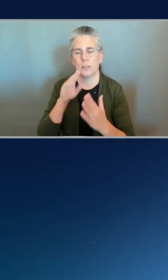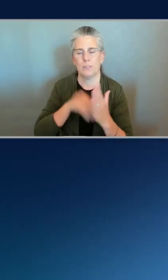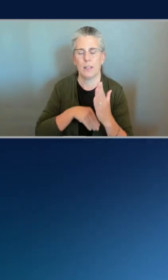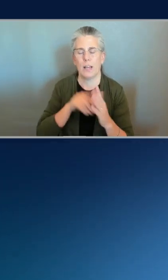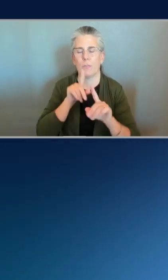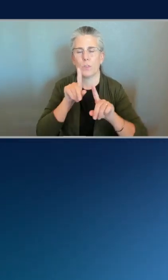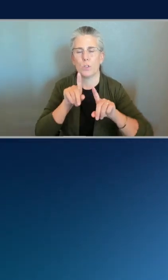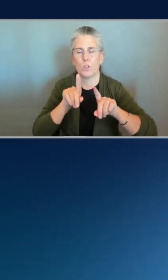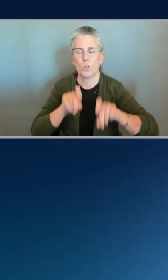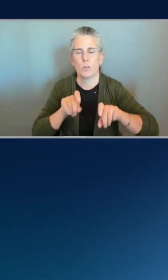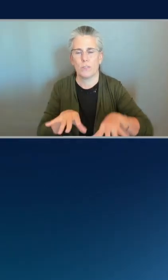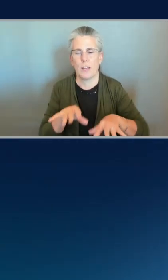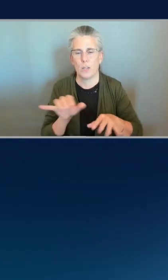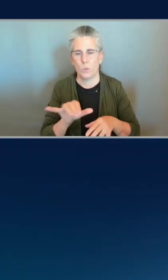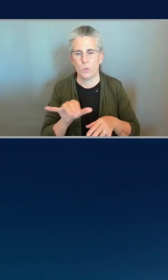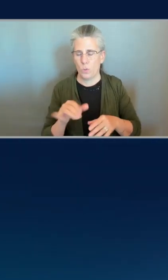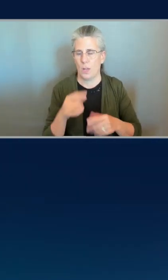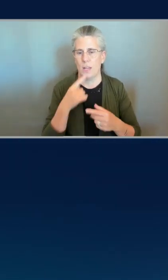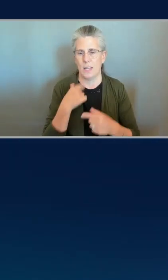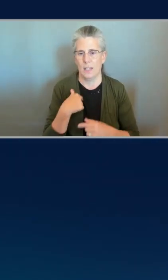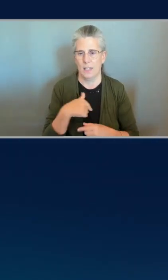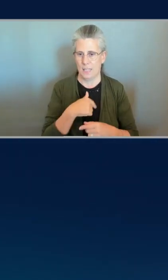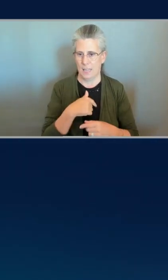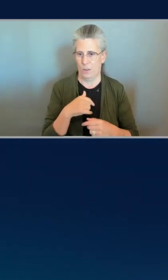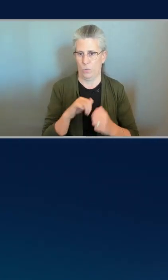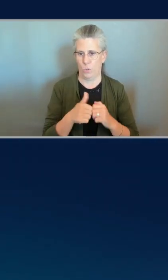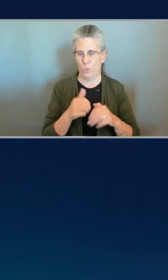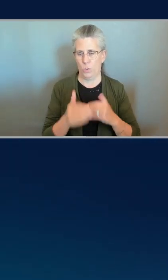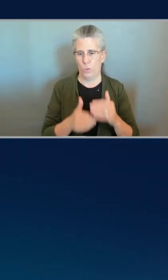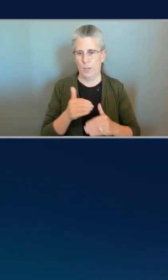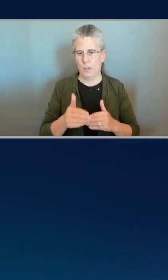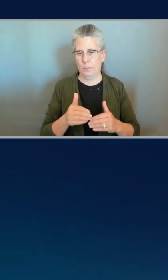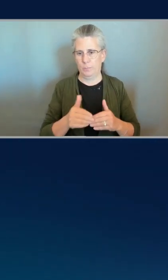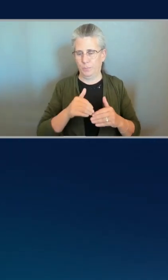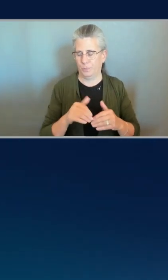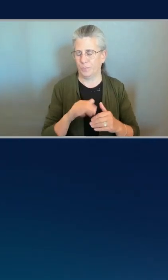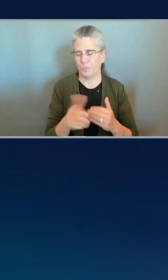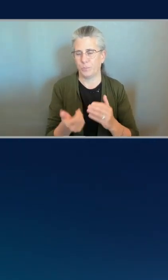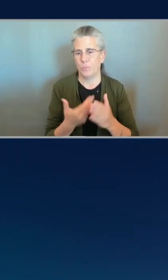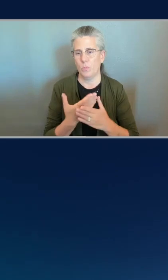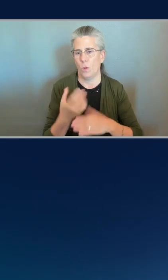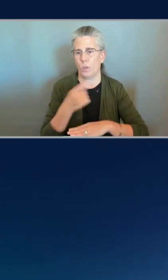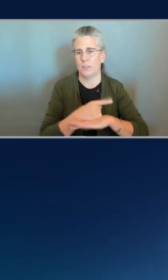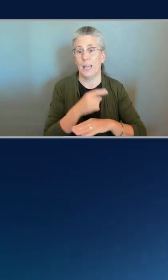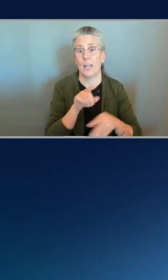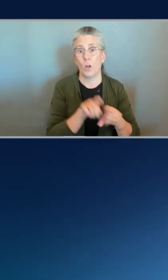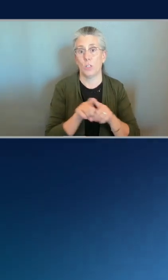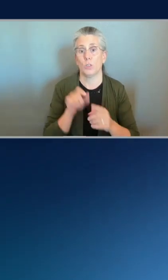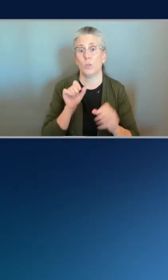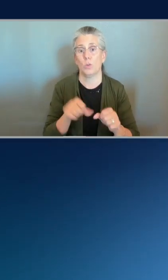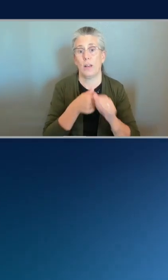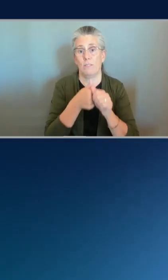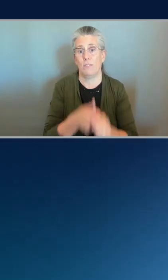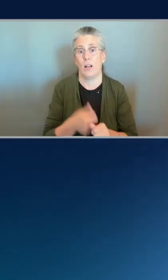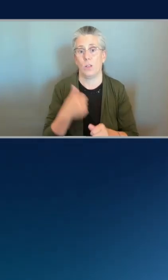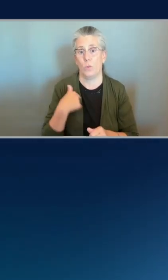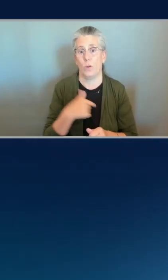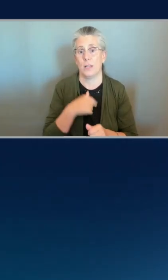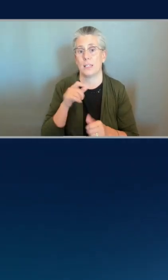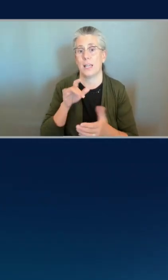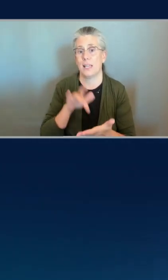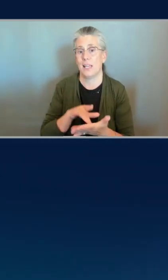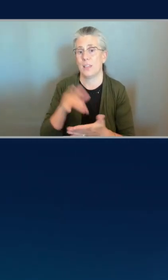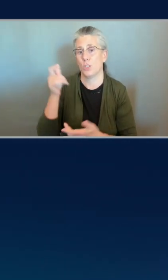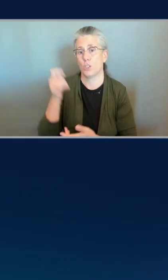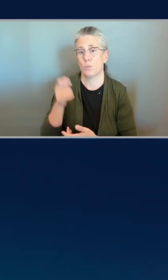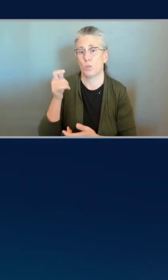all day. And then also make sure to follow us and hit the subscribe button. There's a little bell icon, isn't there? Yep, should be. Should be. There's